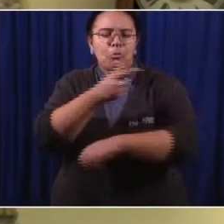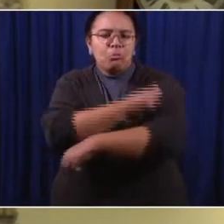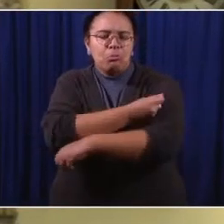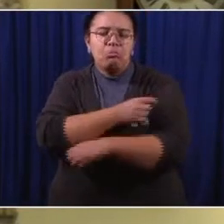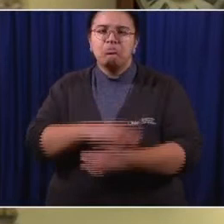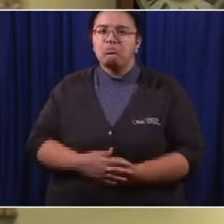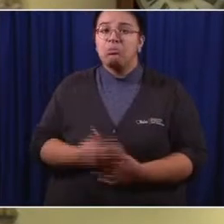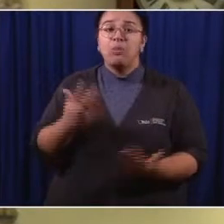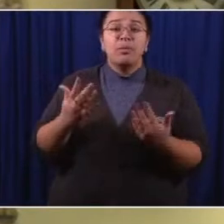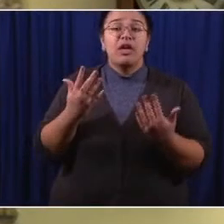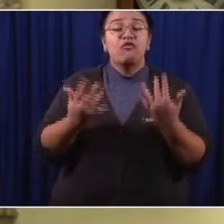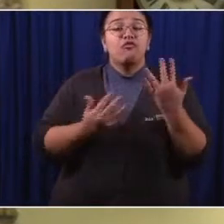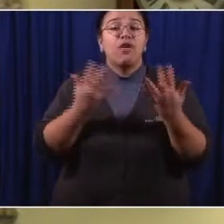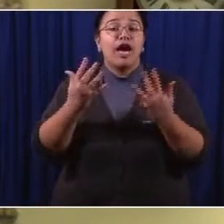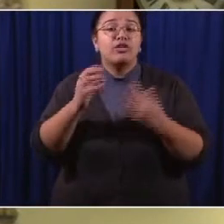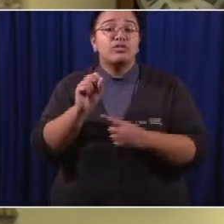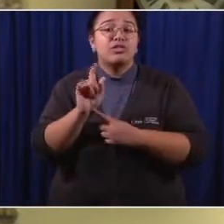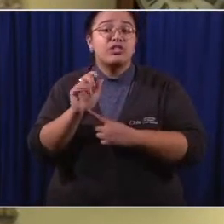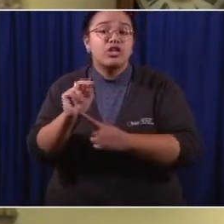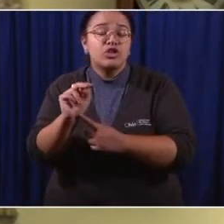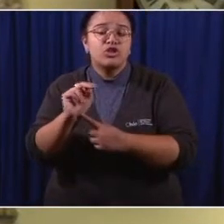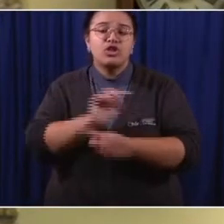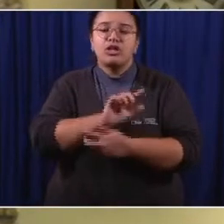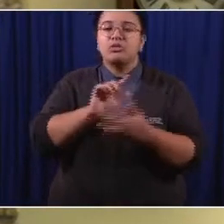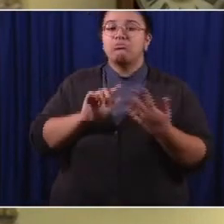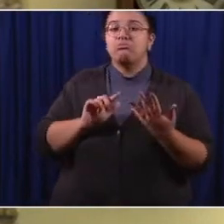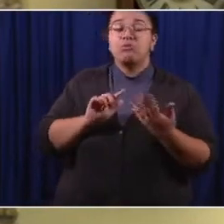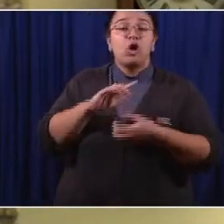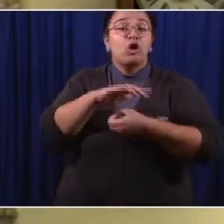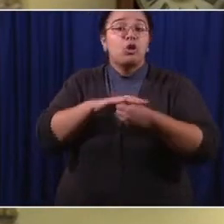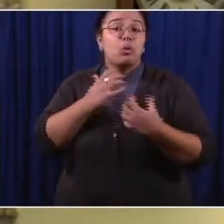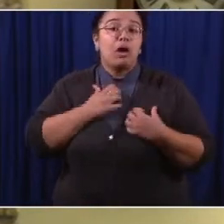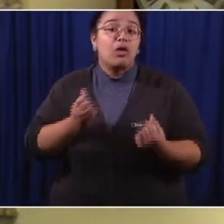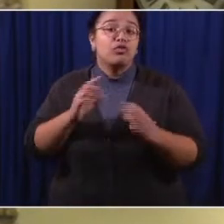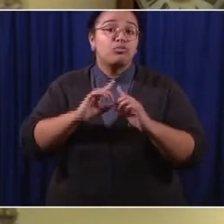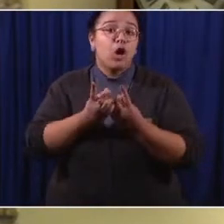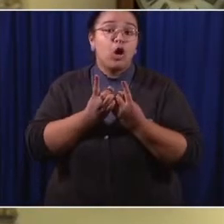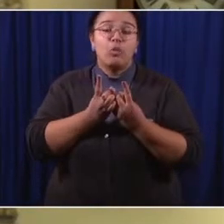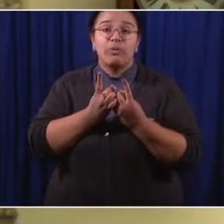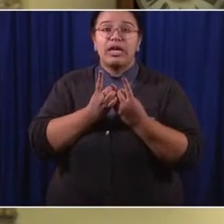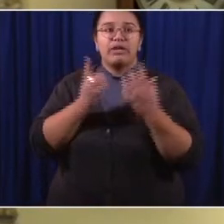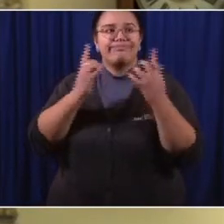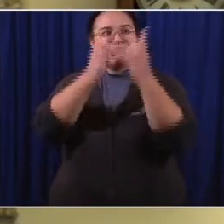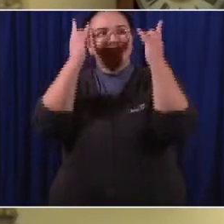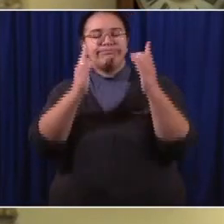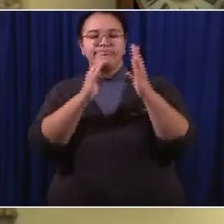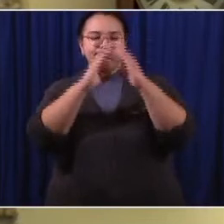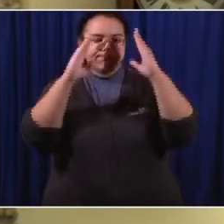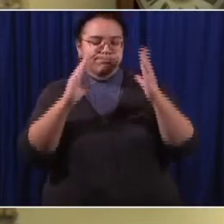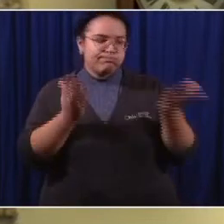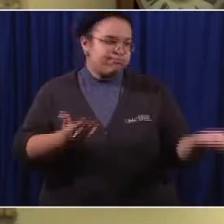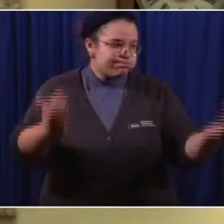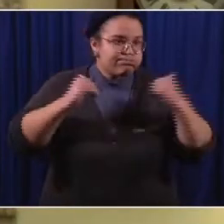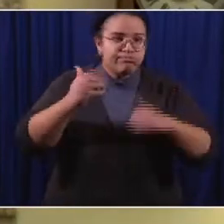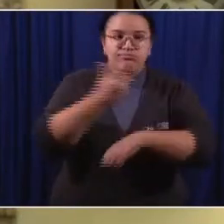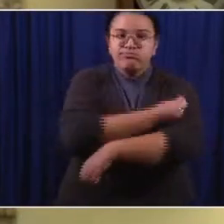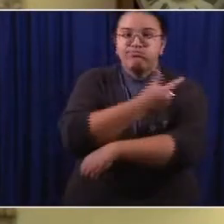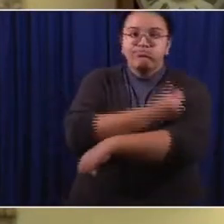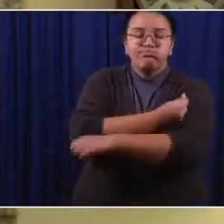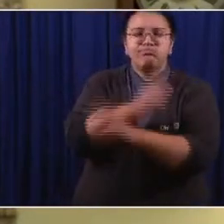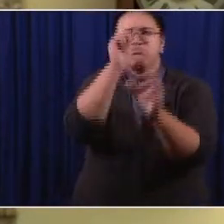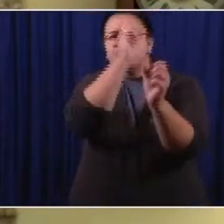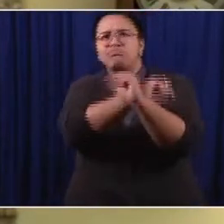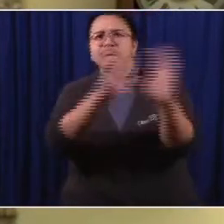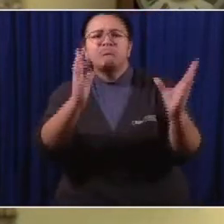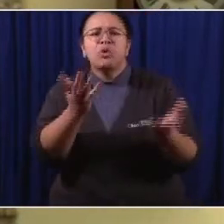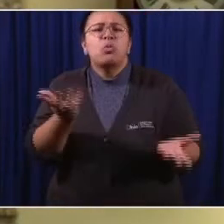stations, local health departments setting up their own systems? How might this work? Jim, probably all of